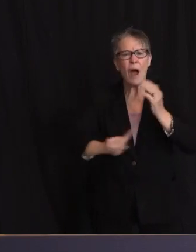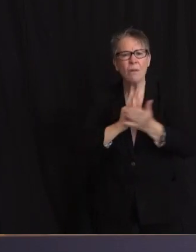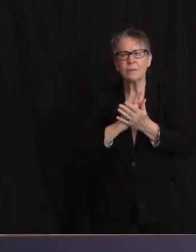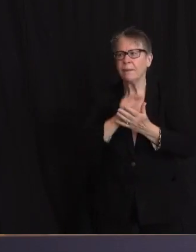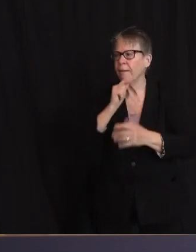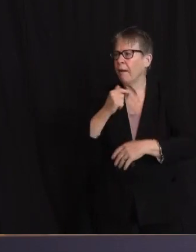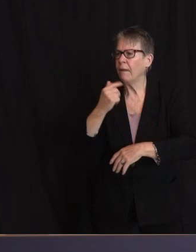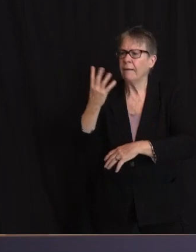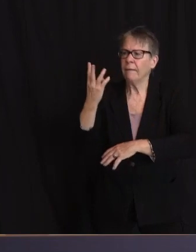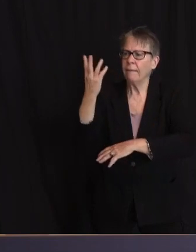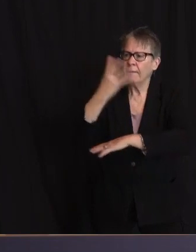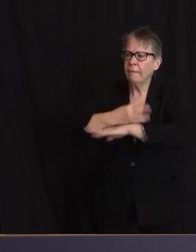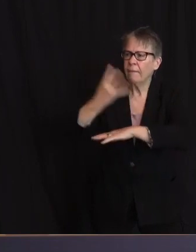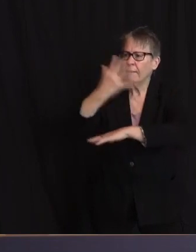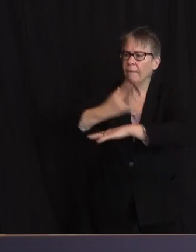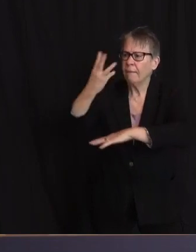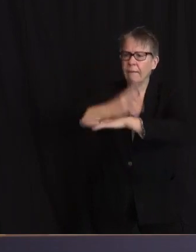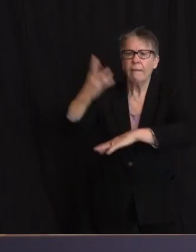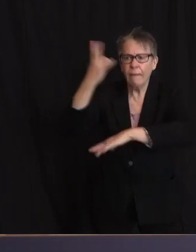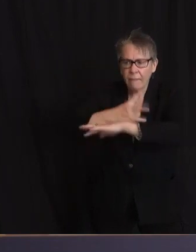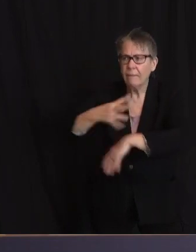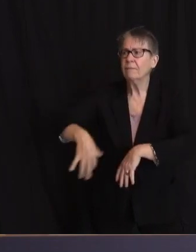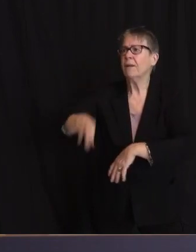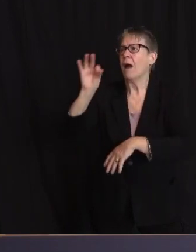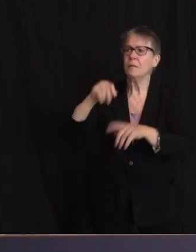what some of the experts have said per day.